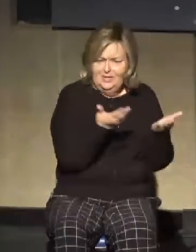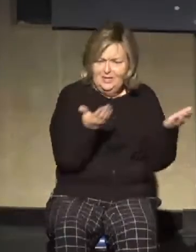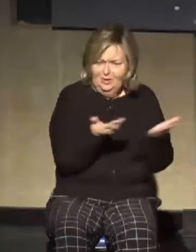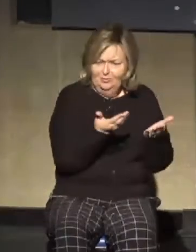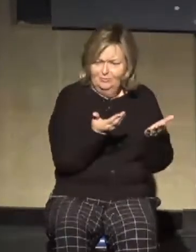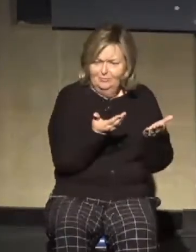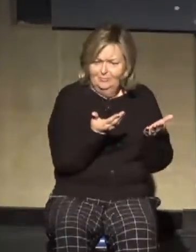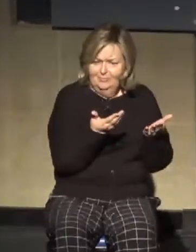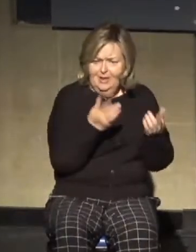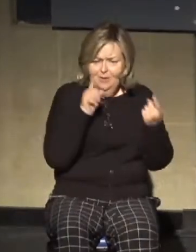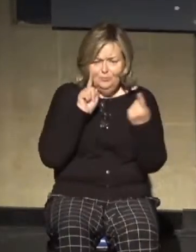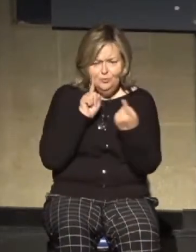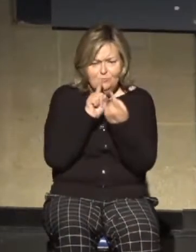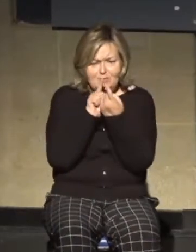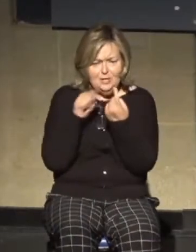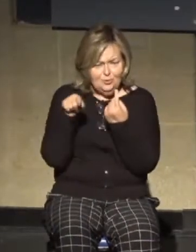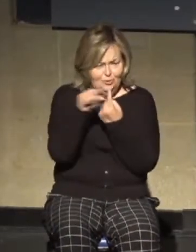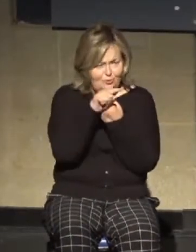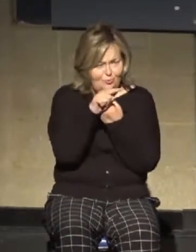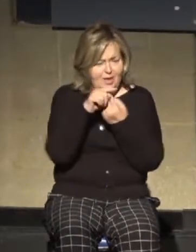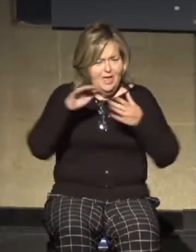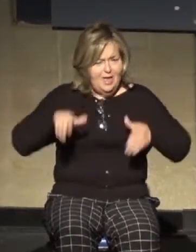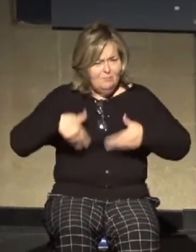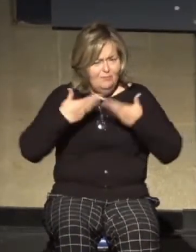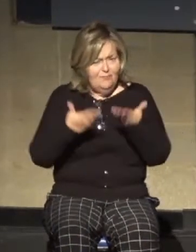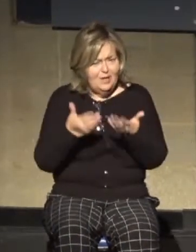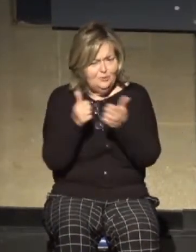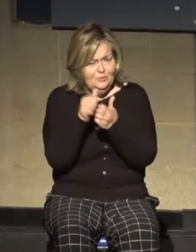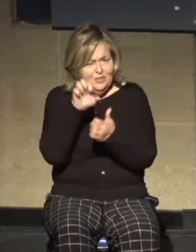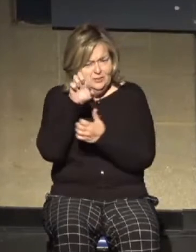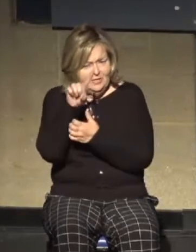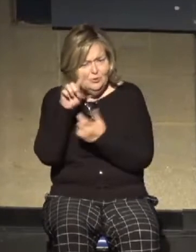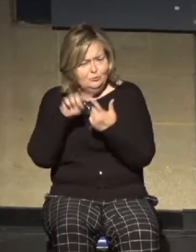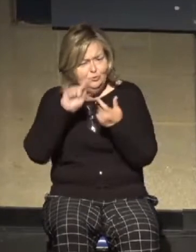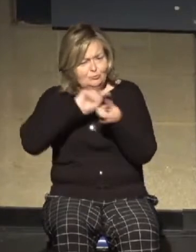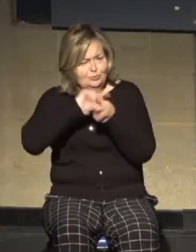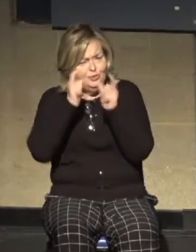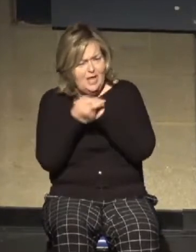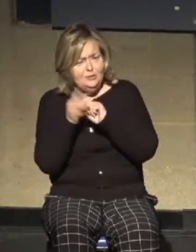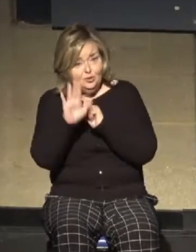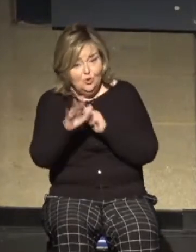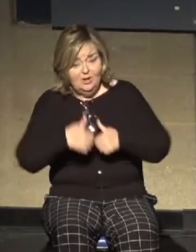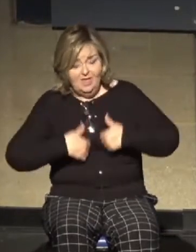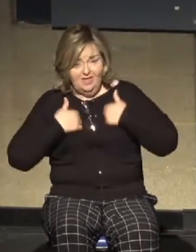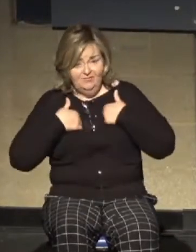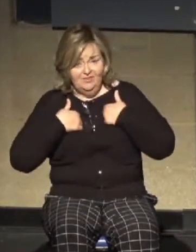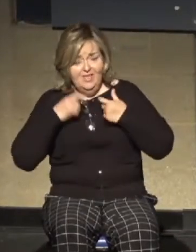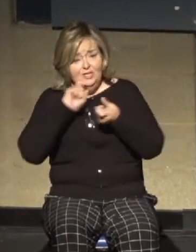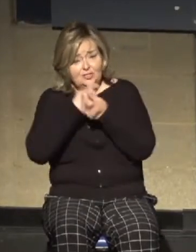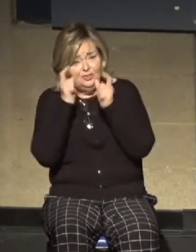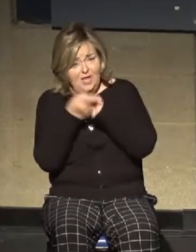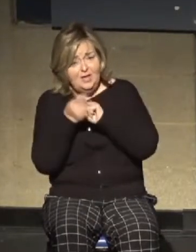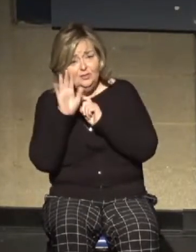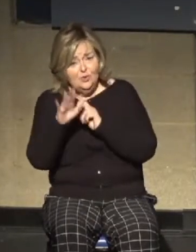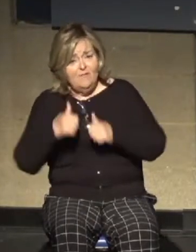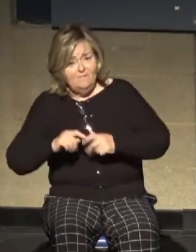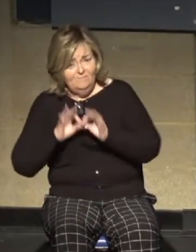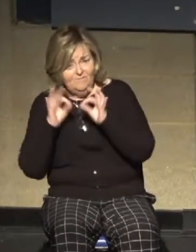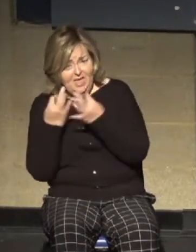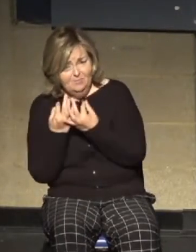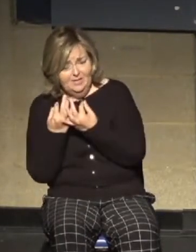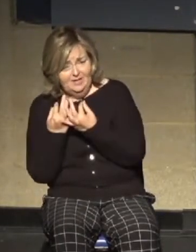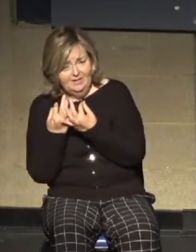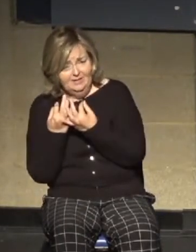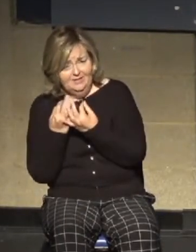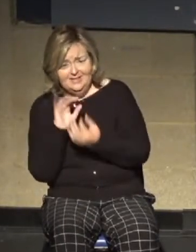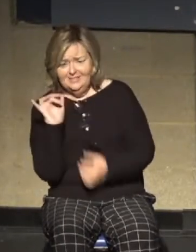they are and provide them with an education that will transform their lives and the lives of their family, just as today's